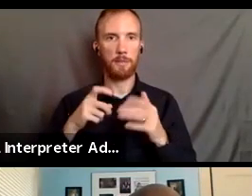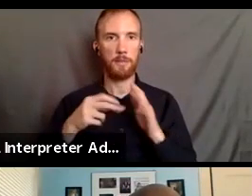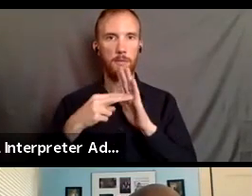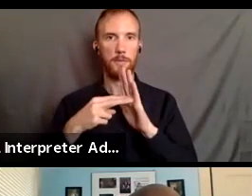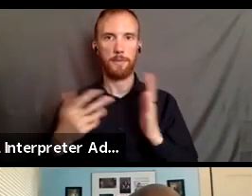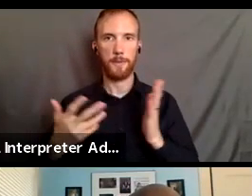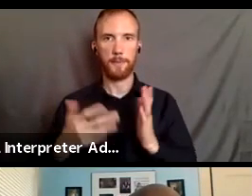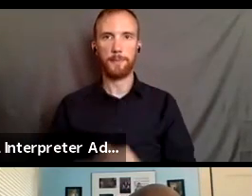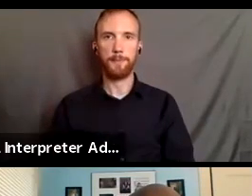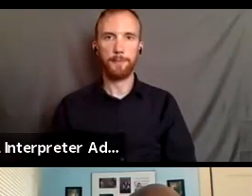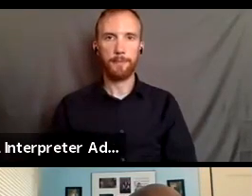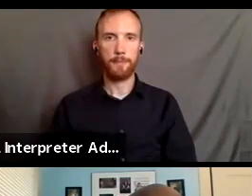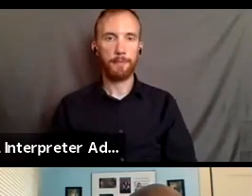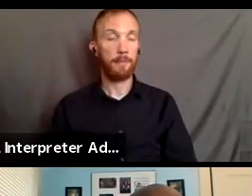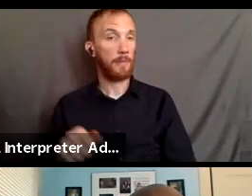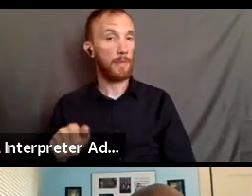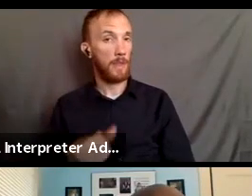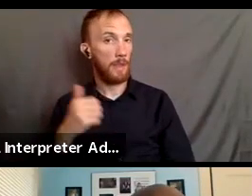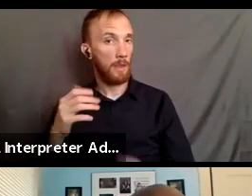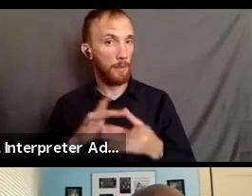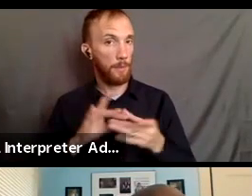any additional comments